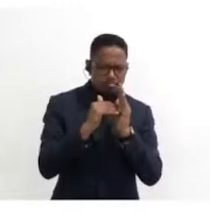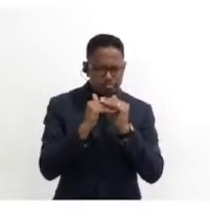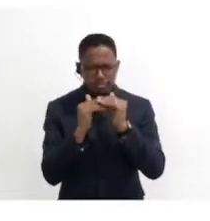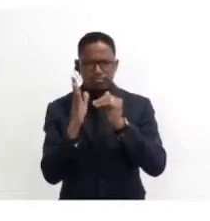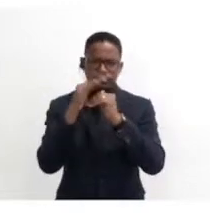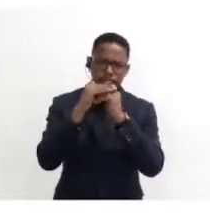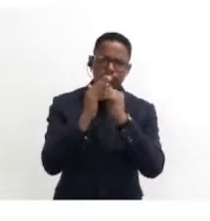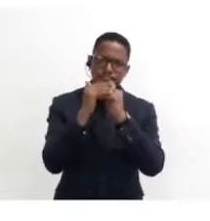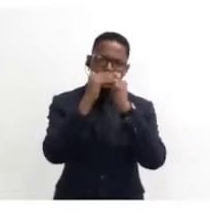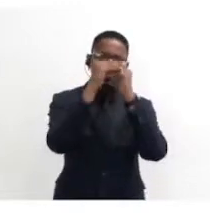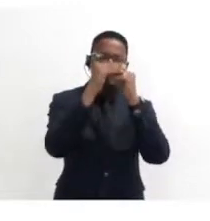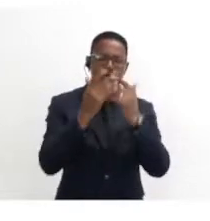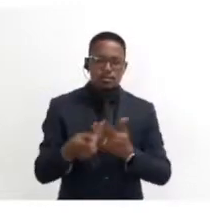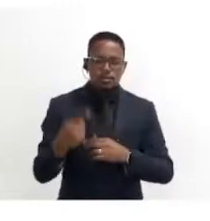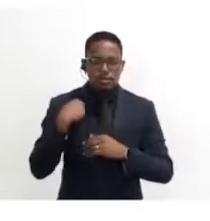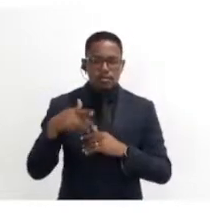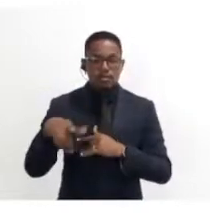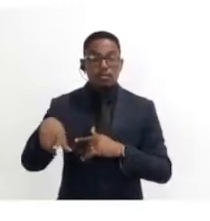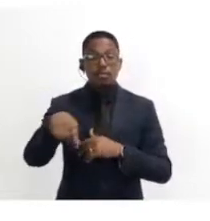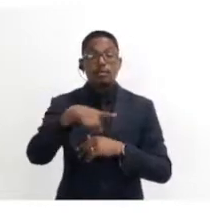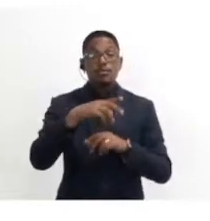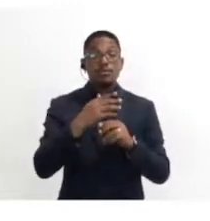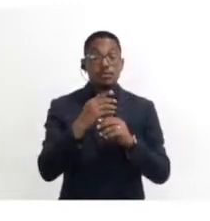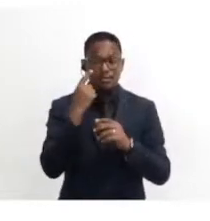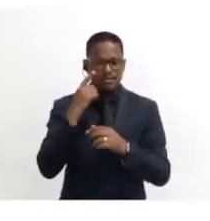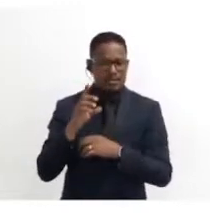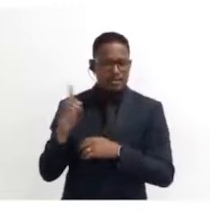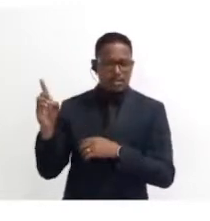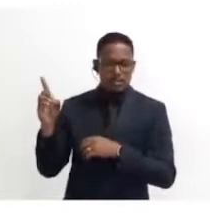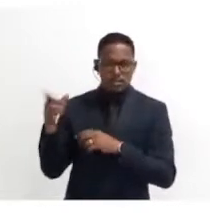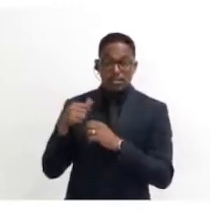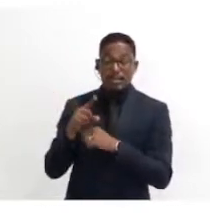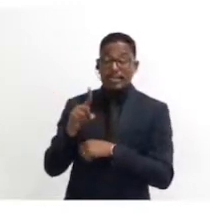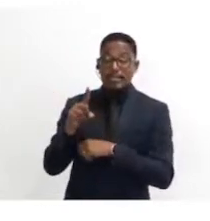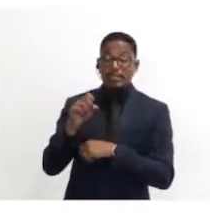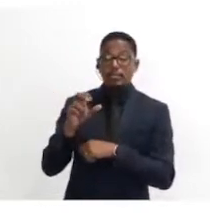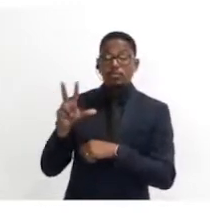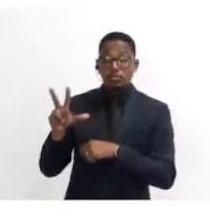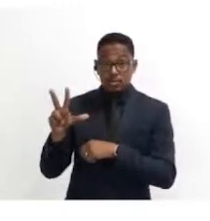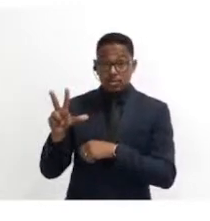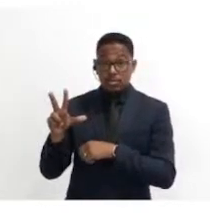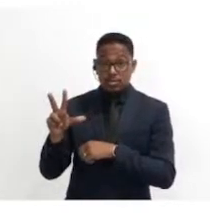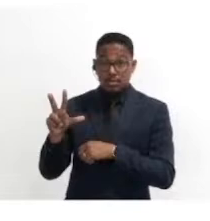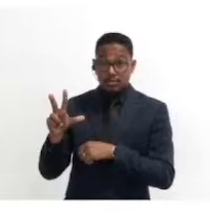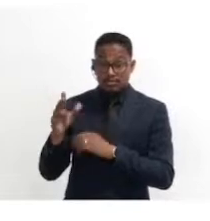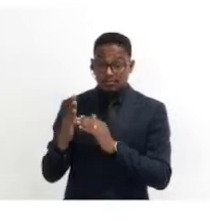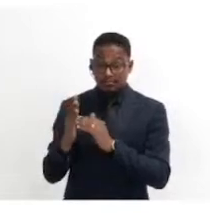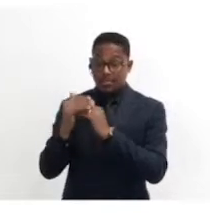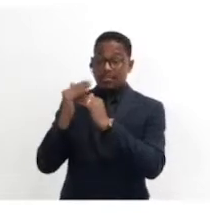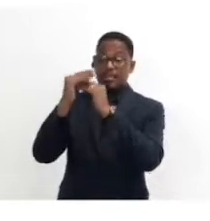with 103 layers of glass ceramic.